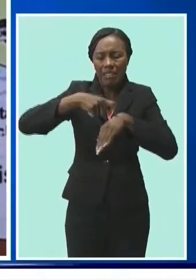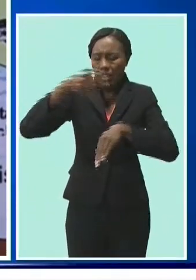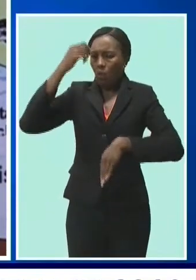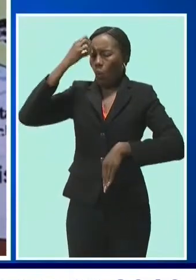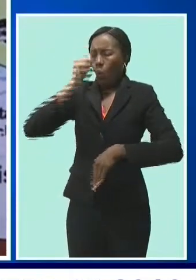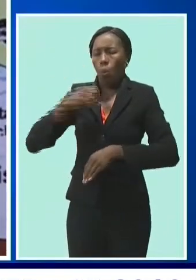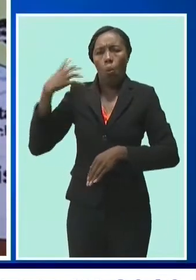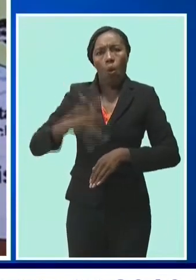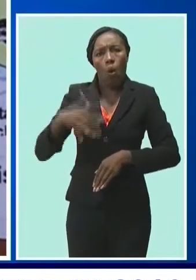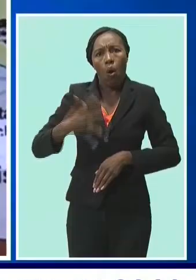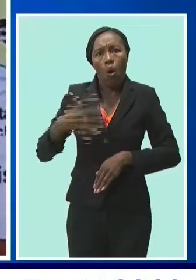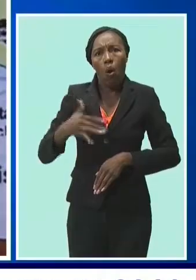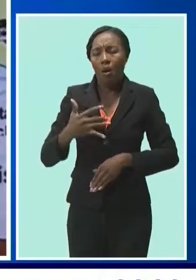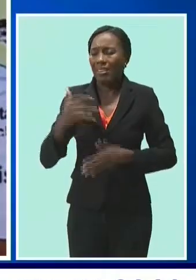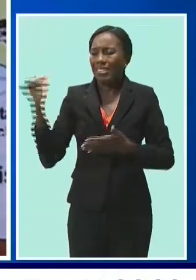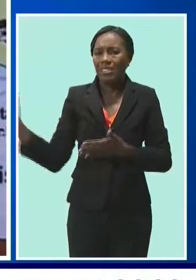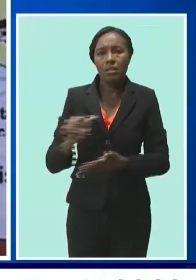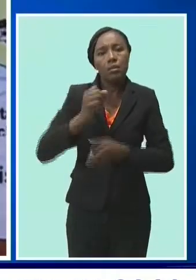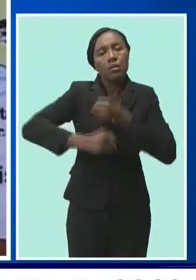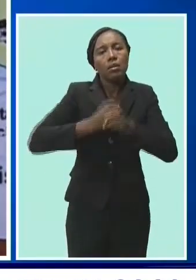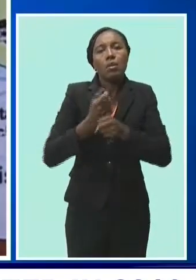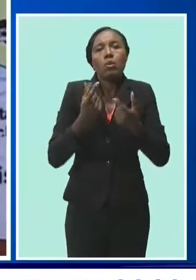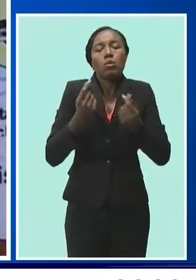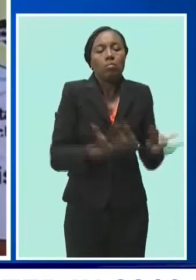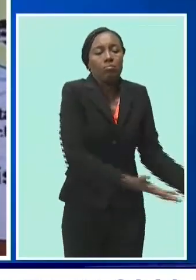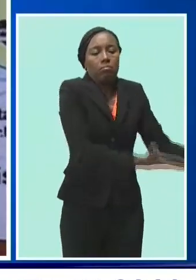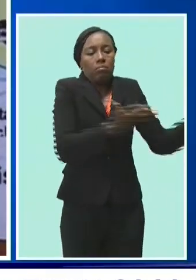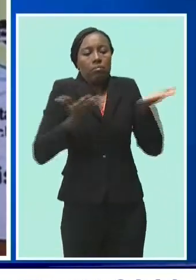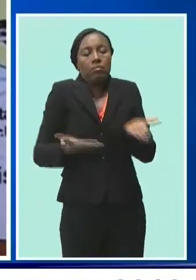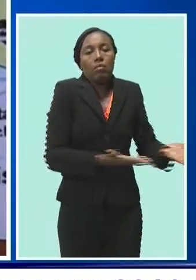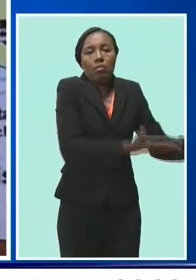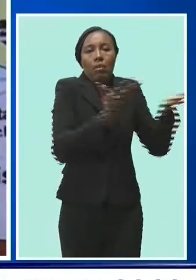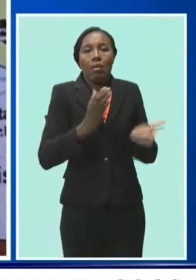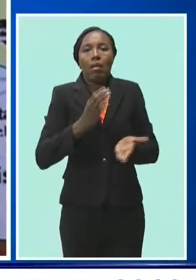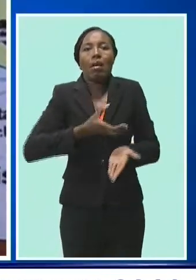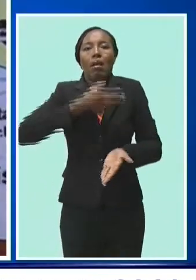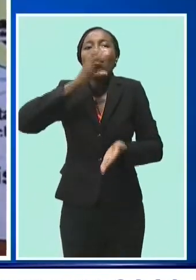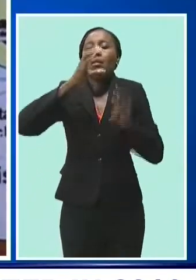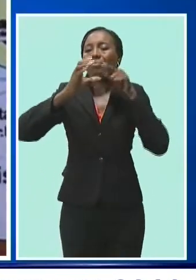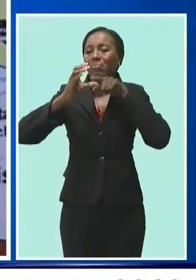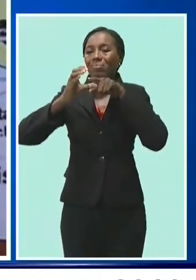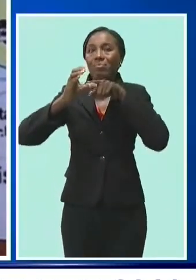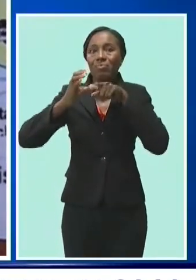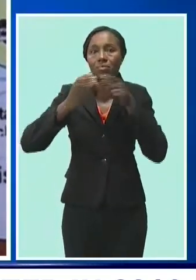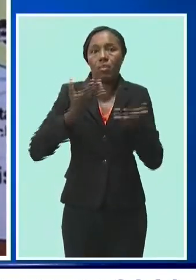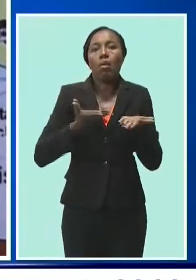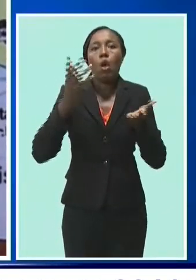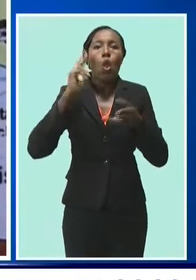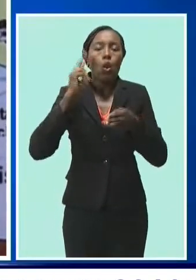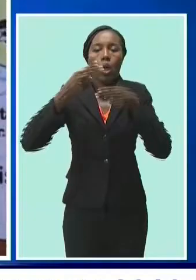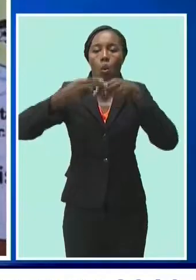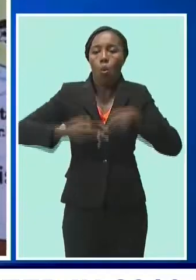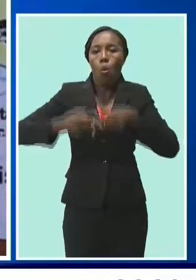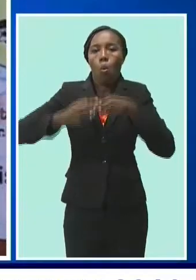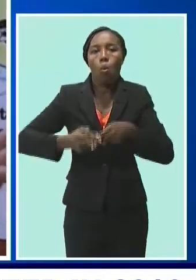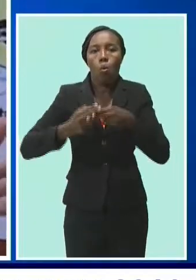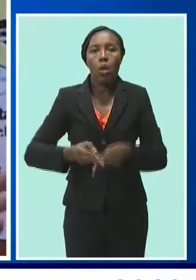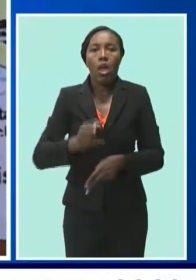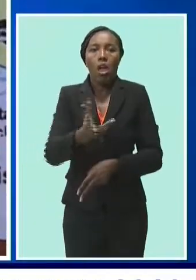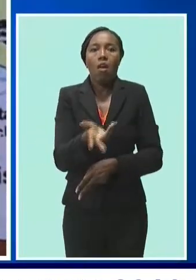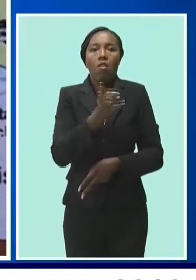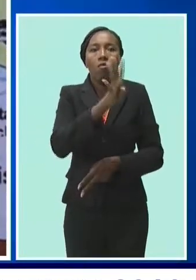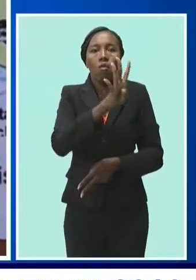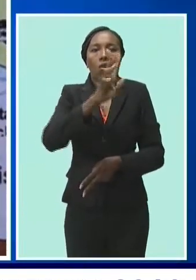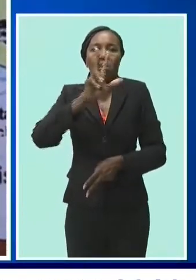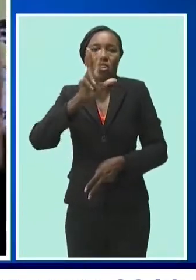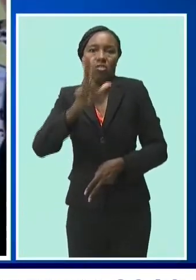also imported 150,000 pounds of cups. That would be the weight of 43 ZR vans. So now picture that.